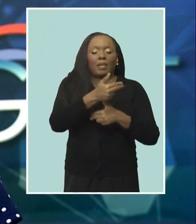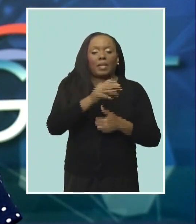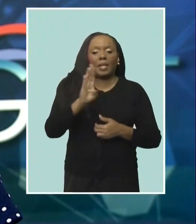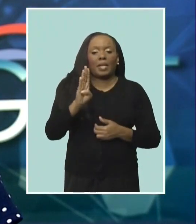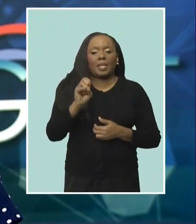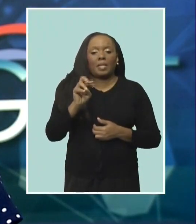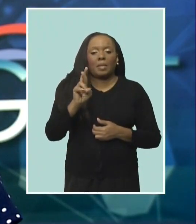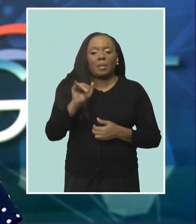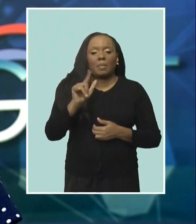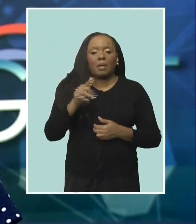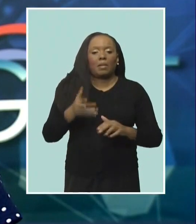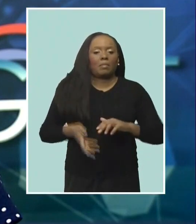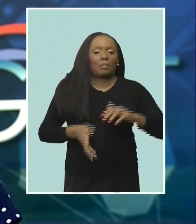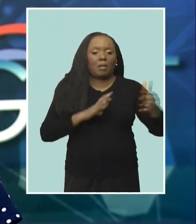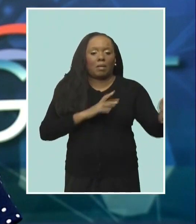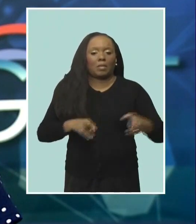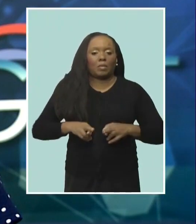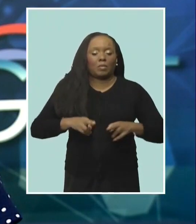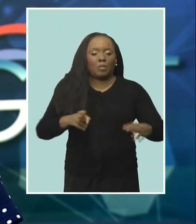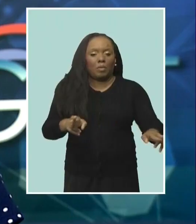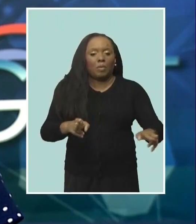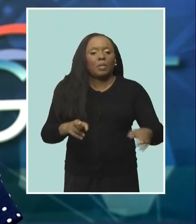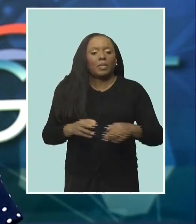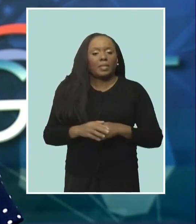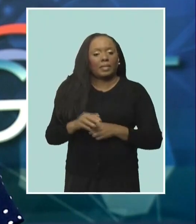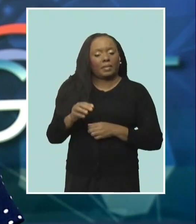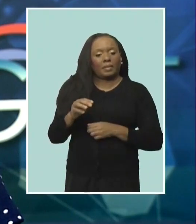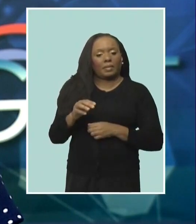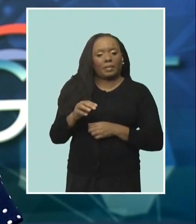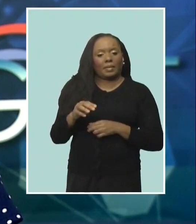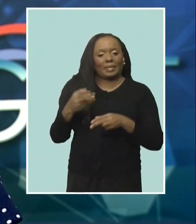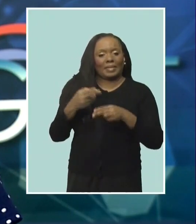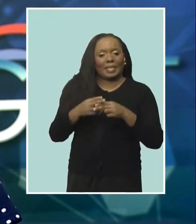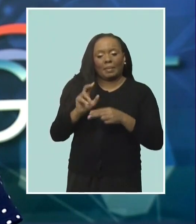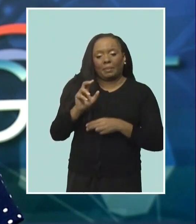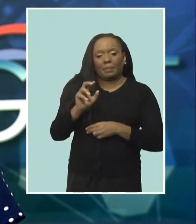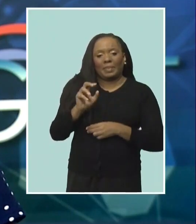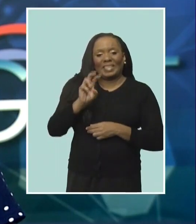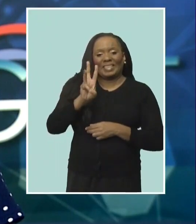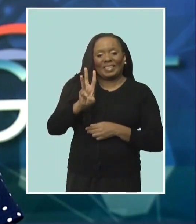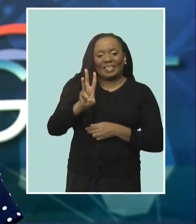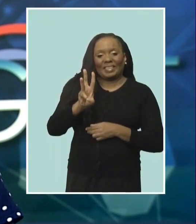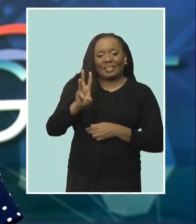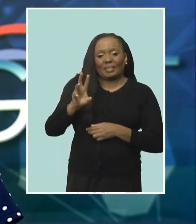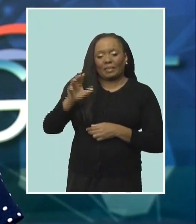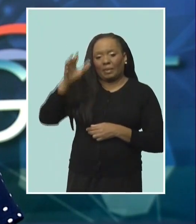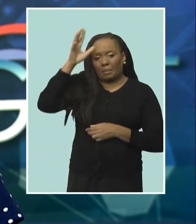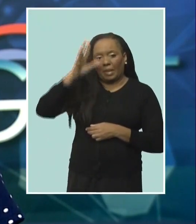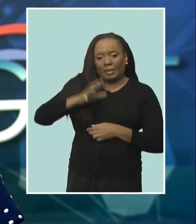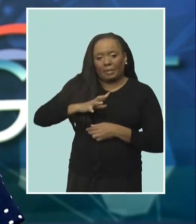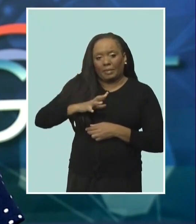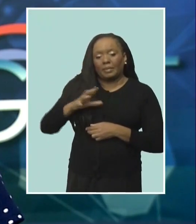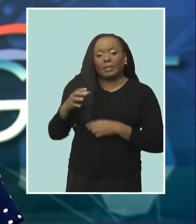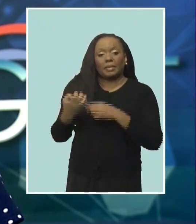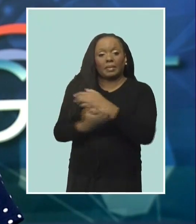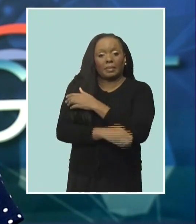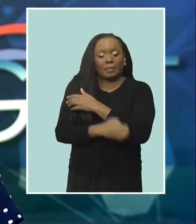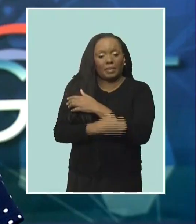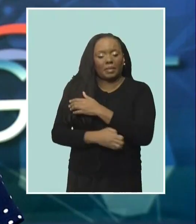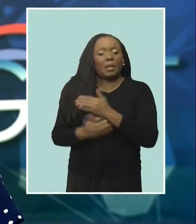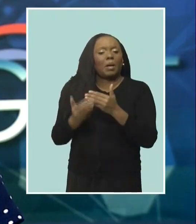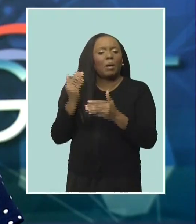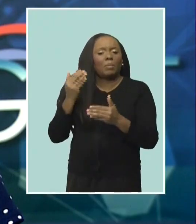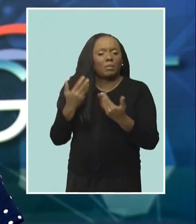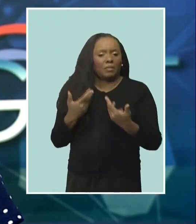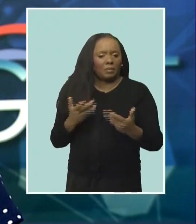Hurricane Beryl to the road at Six Men's in St. Peter is almost fixed. This as authorities also announced that remedial work